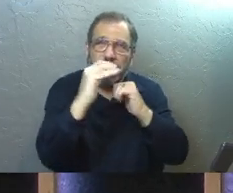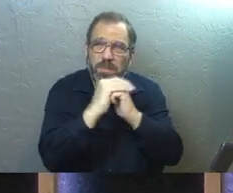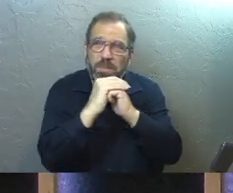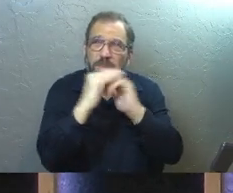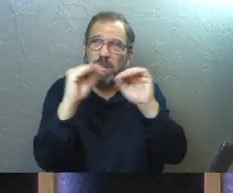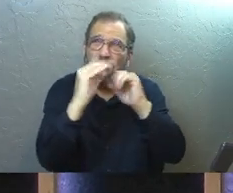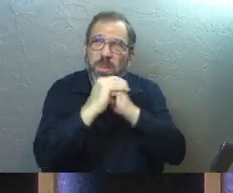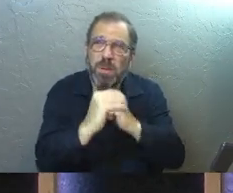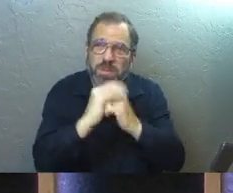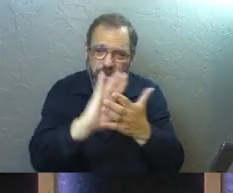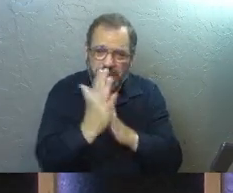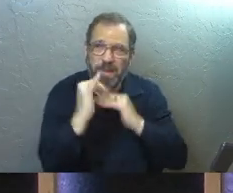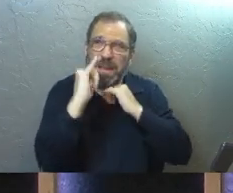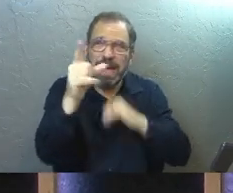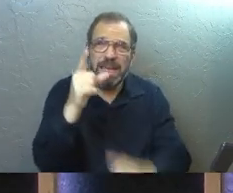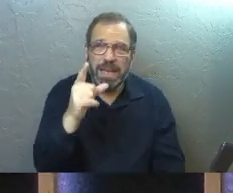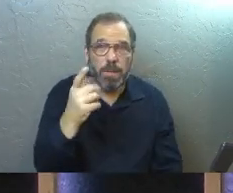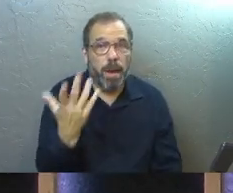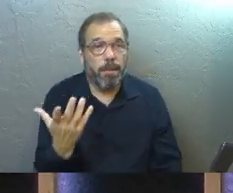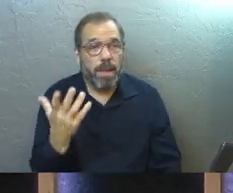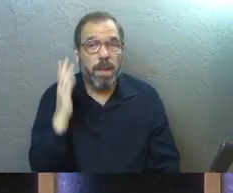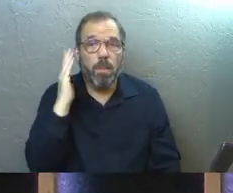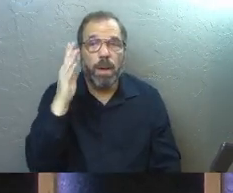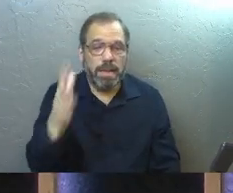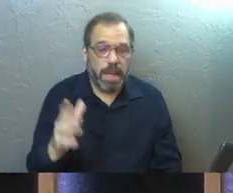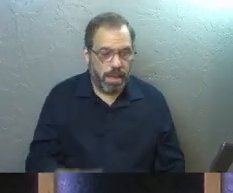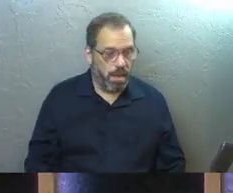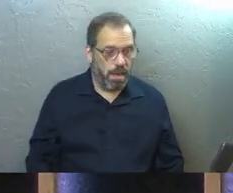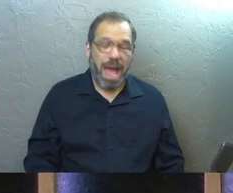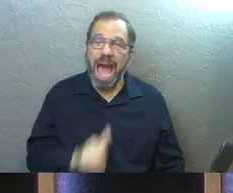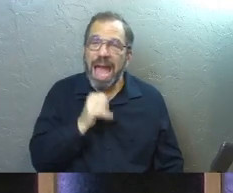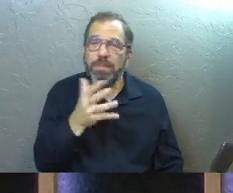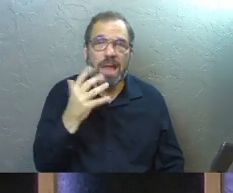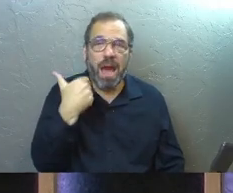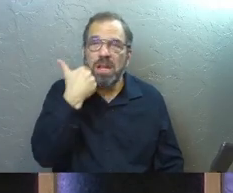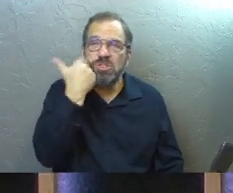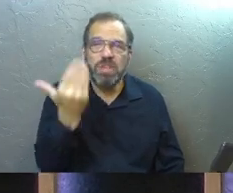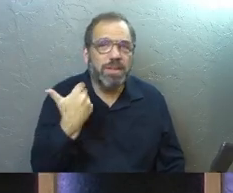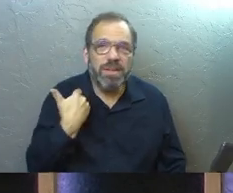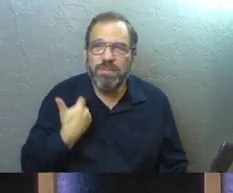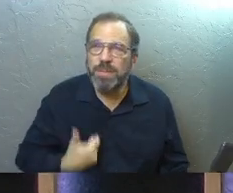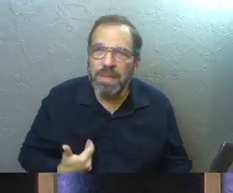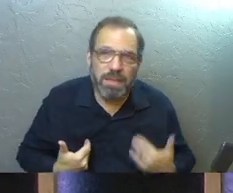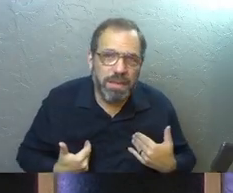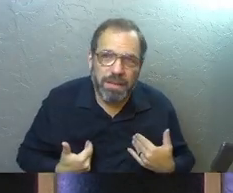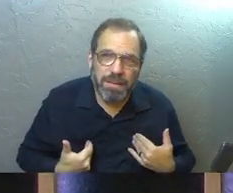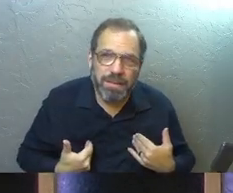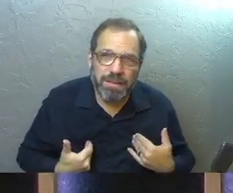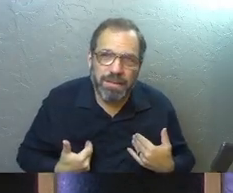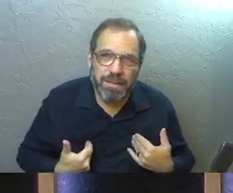worship him? And maybe a day will come when I'm not ashamed of who I am.